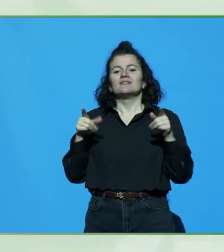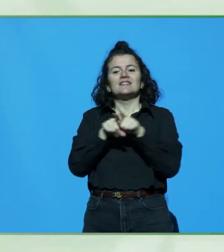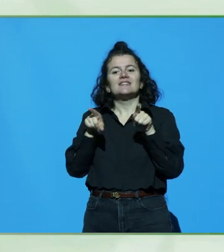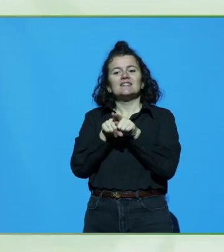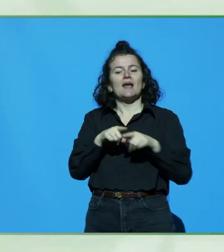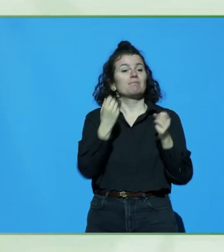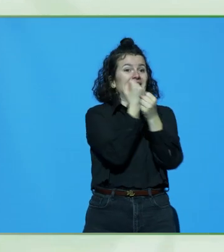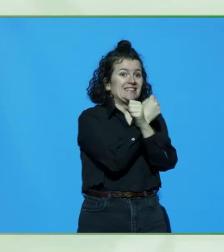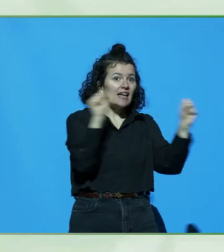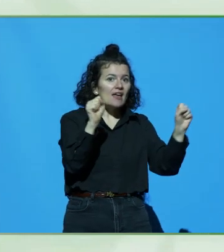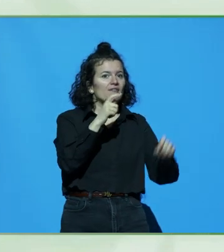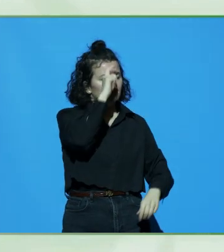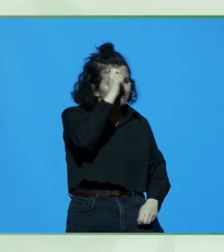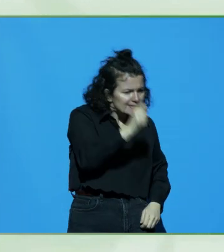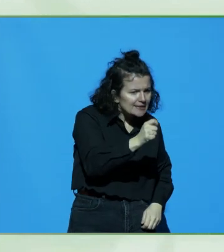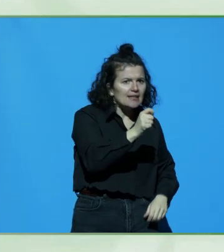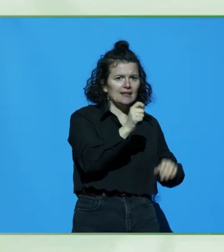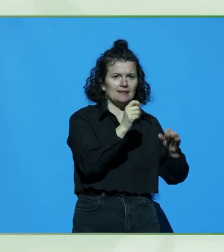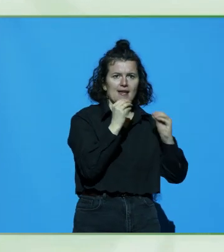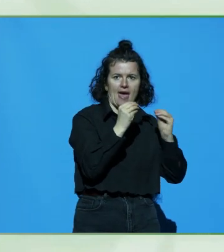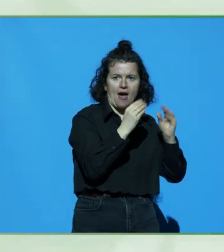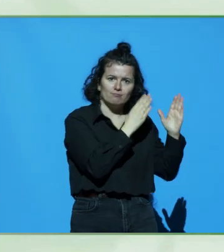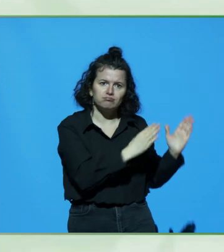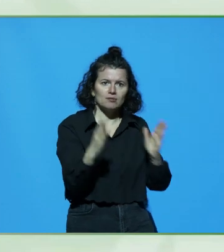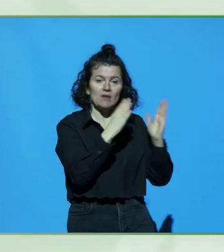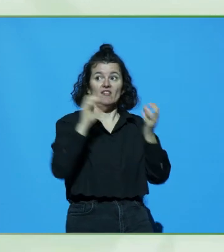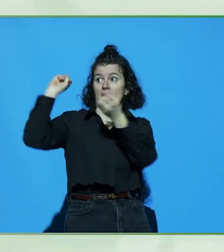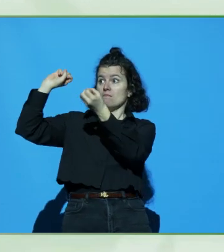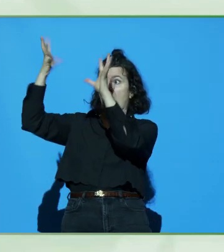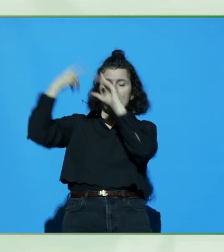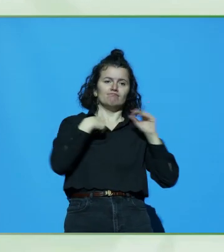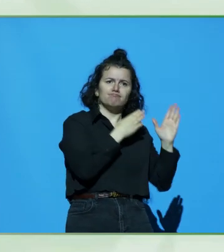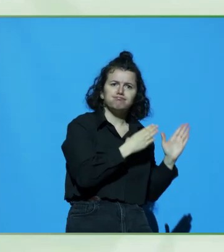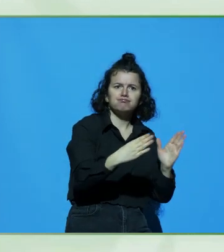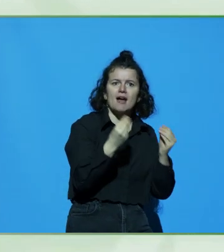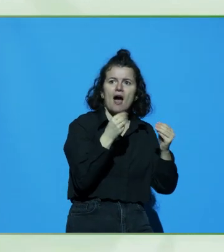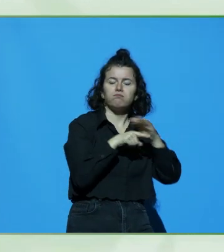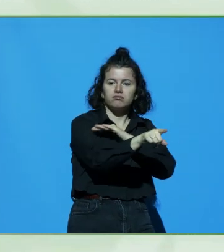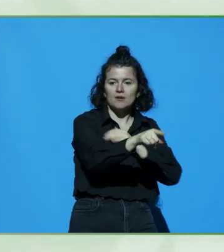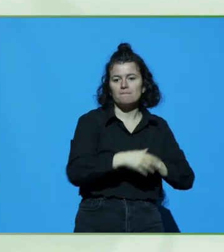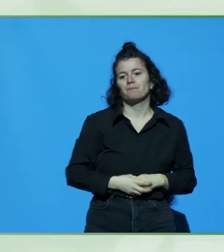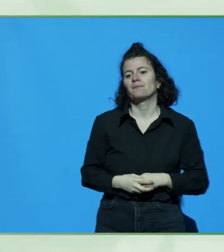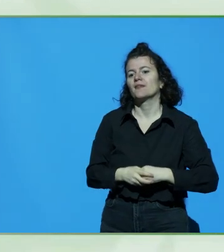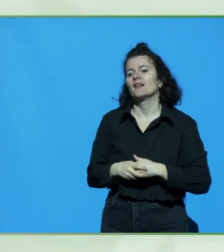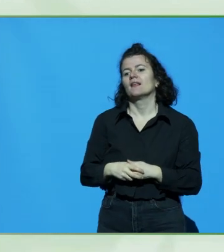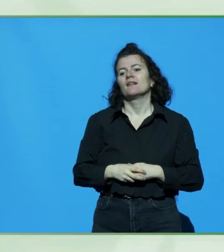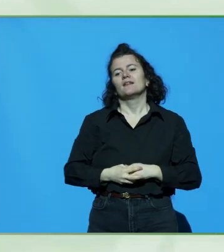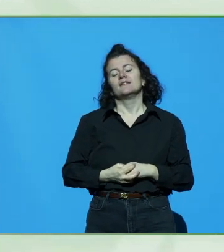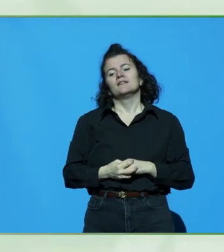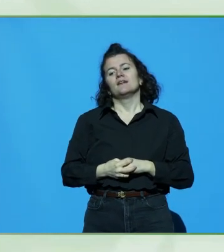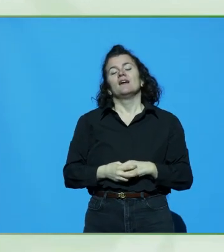for emergencies. And we also have been part of more than 20 fireside chats